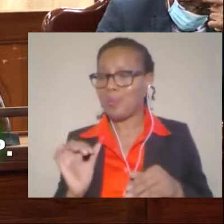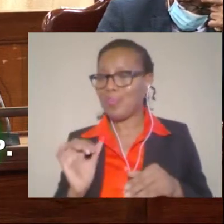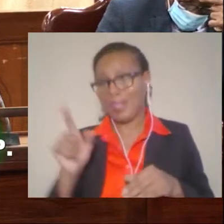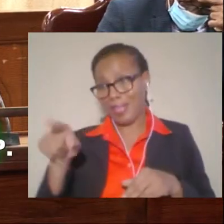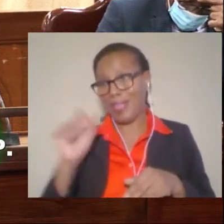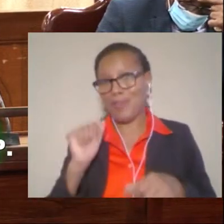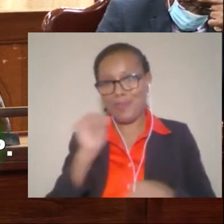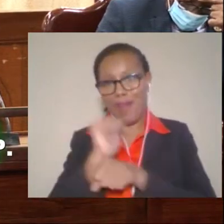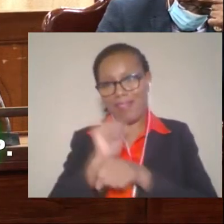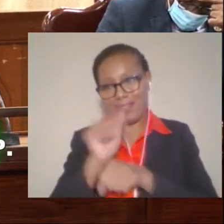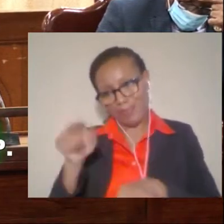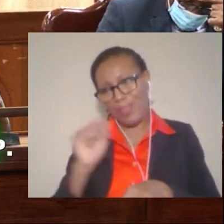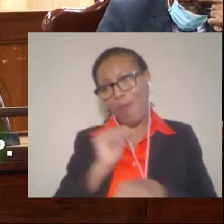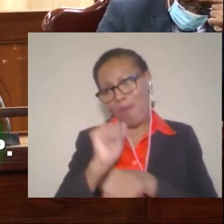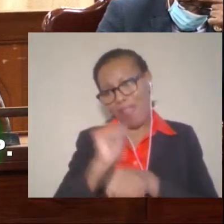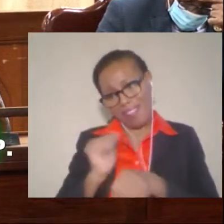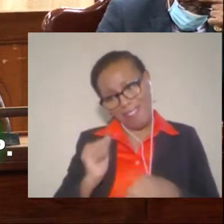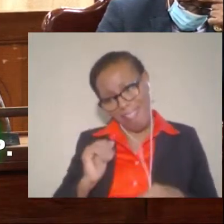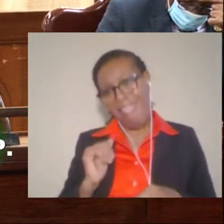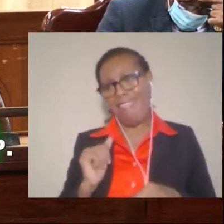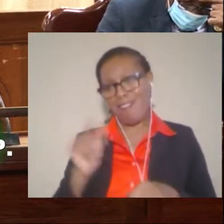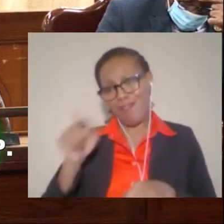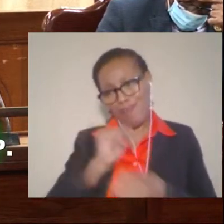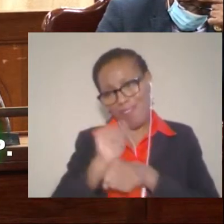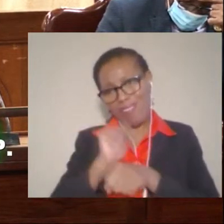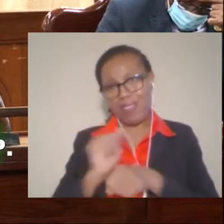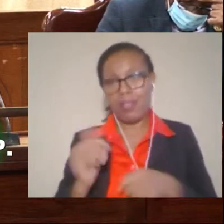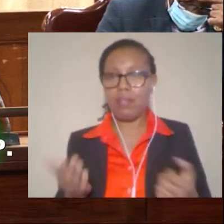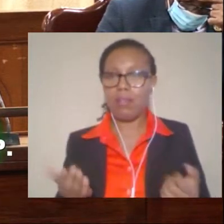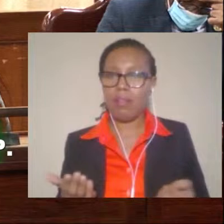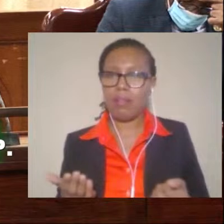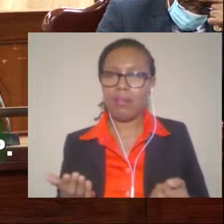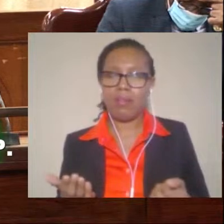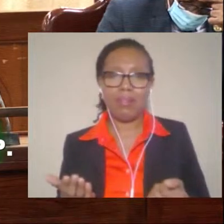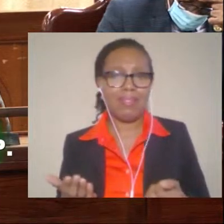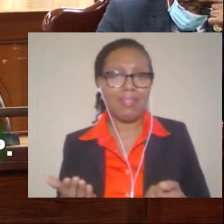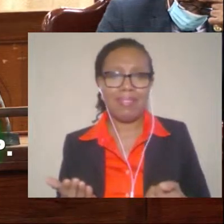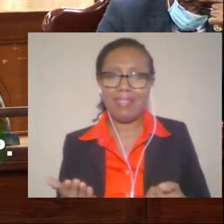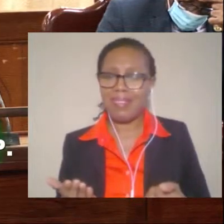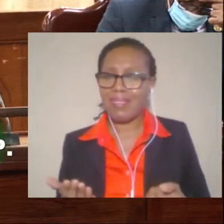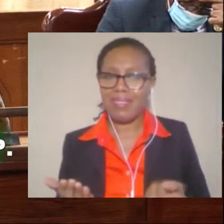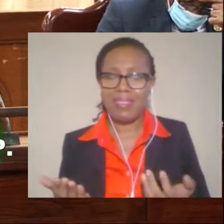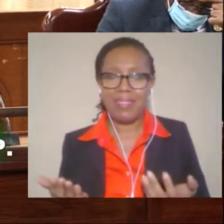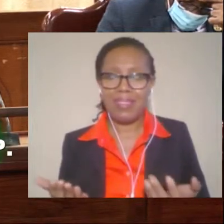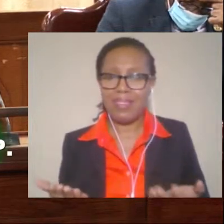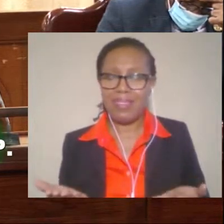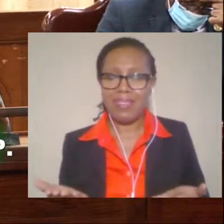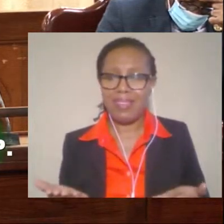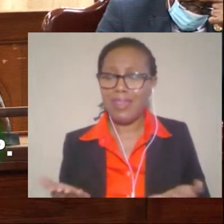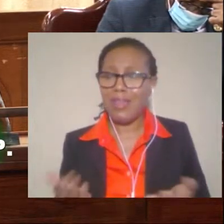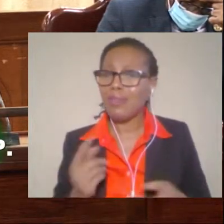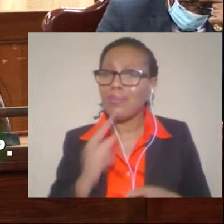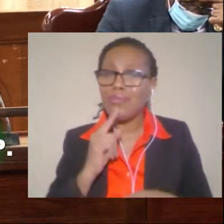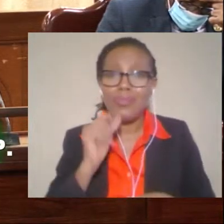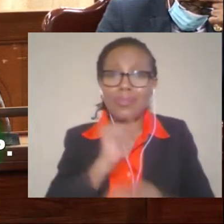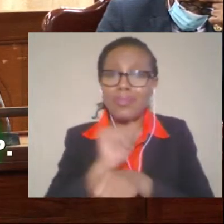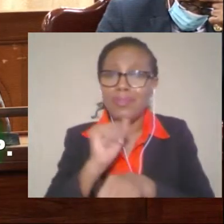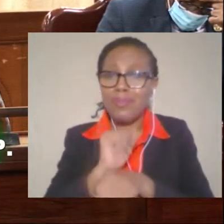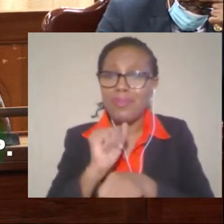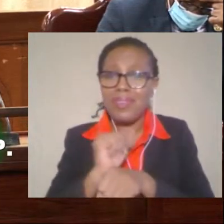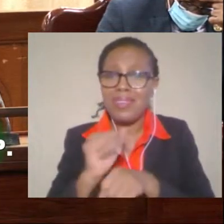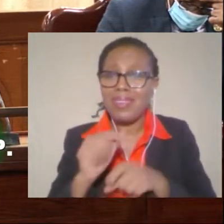helped him because he's working. But you've put him into the kind of a syndrome, kind